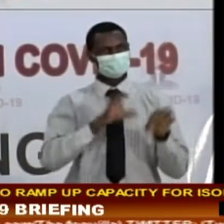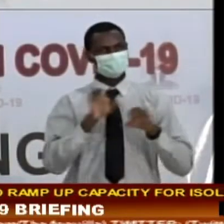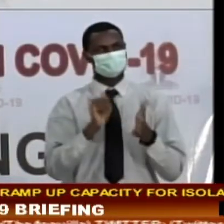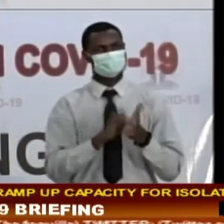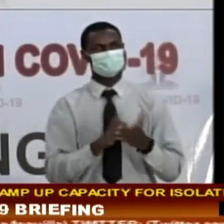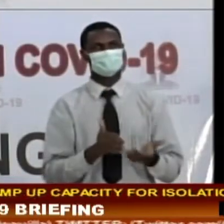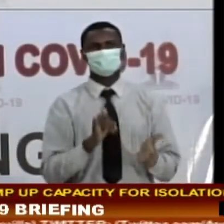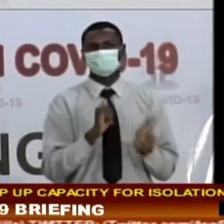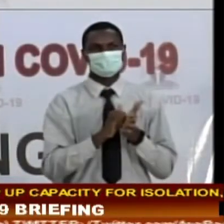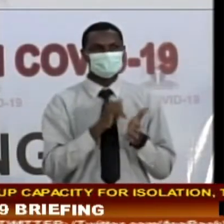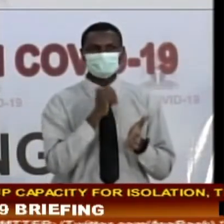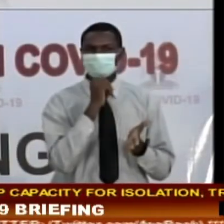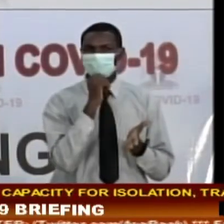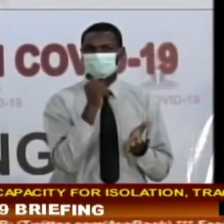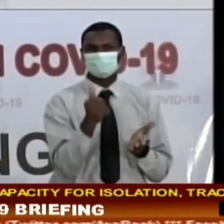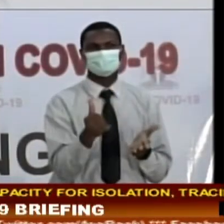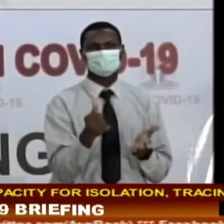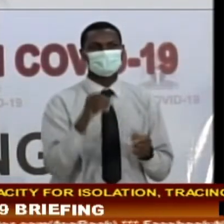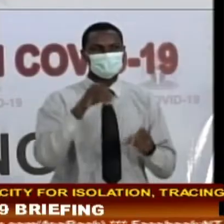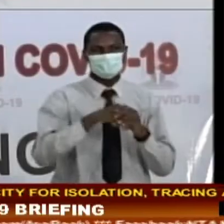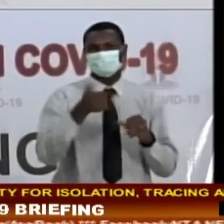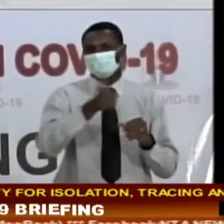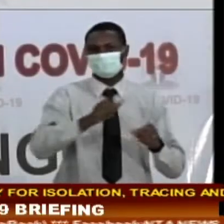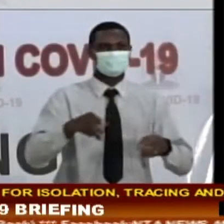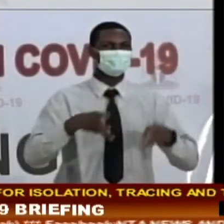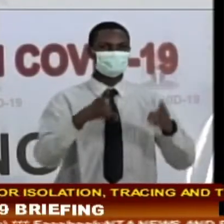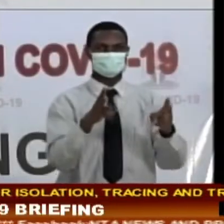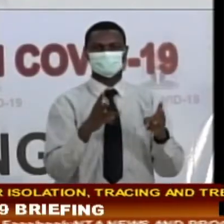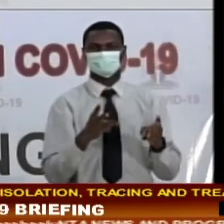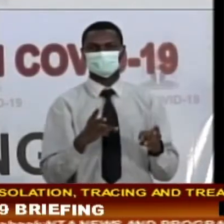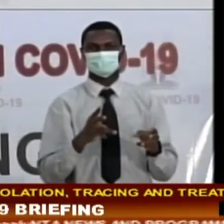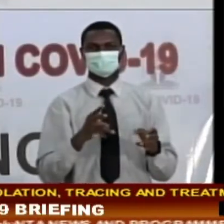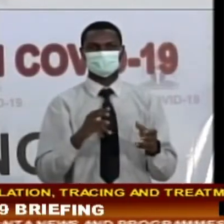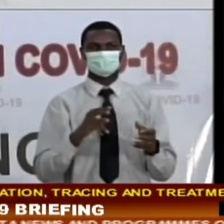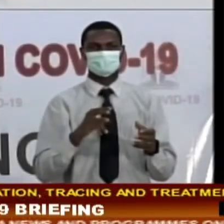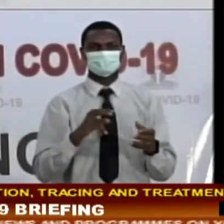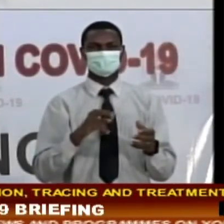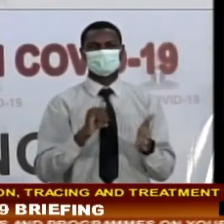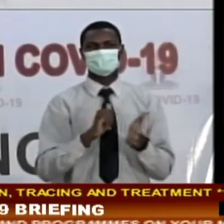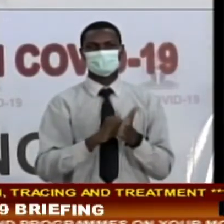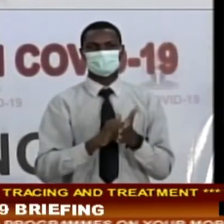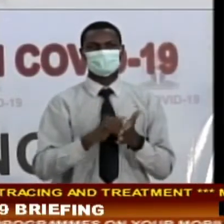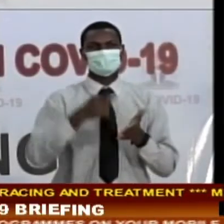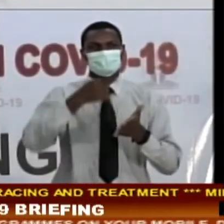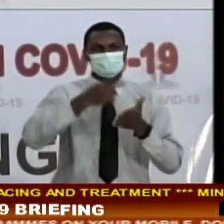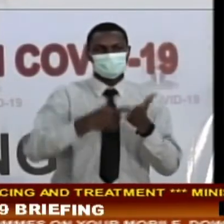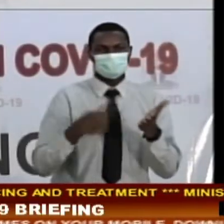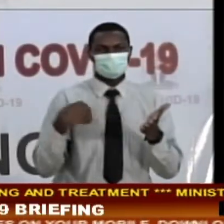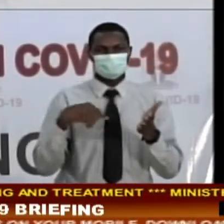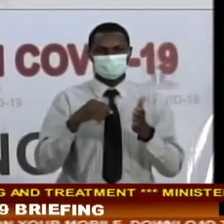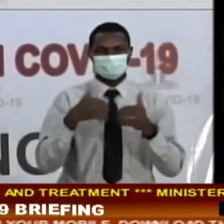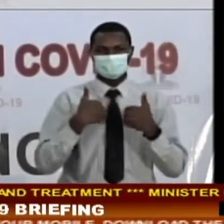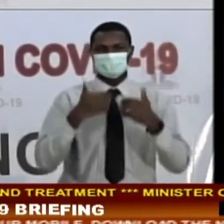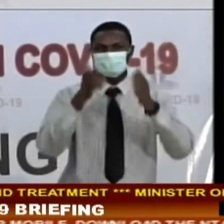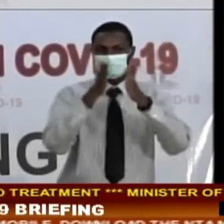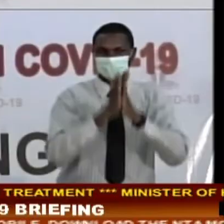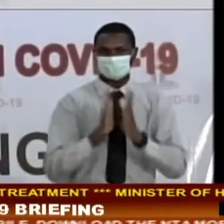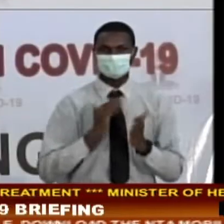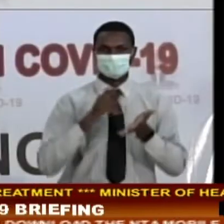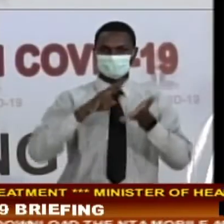any way downplay what we have asked our researchers and our scientists to